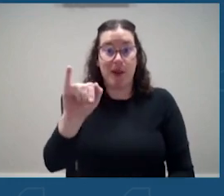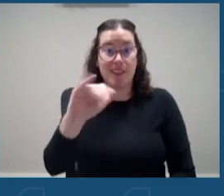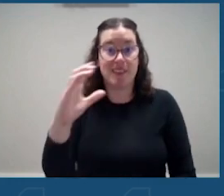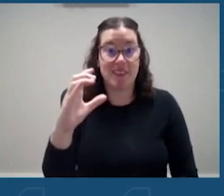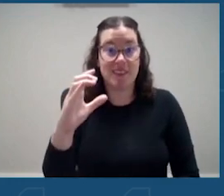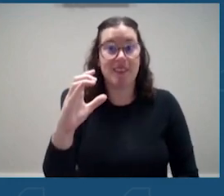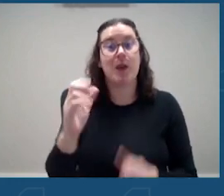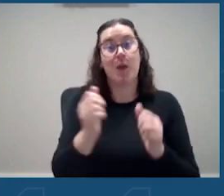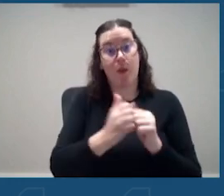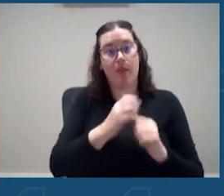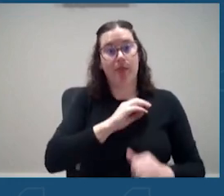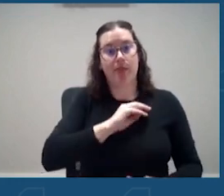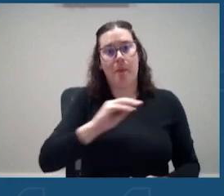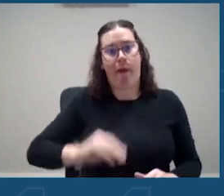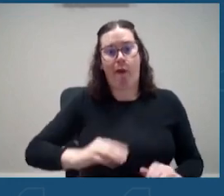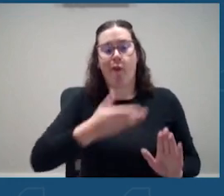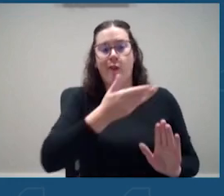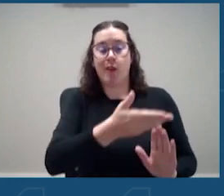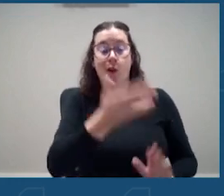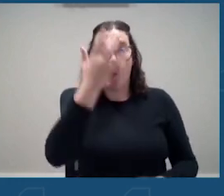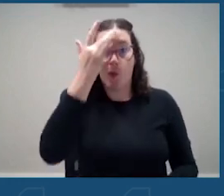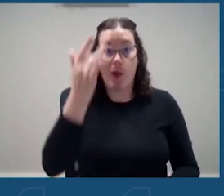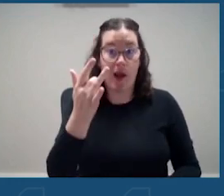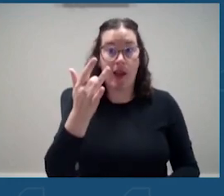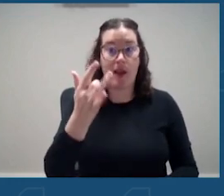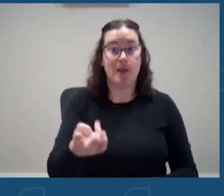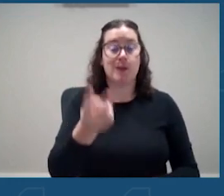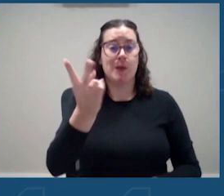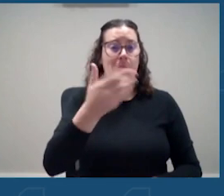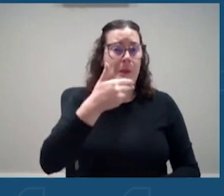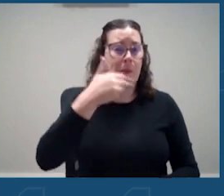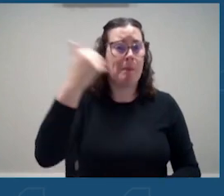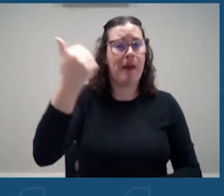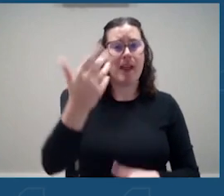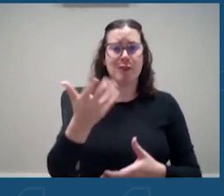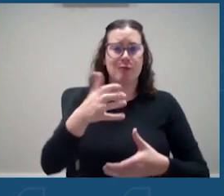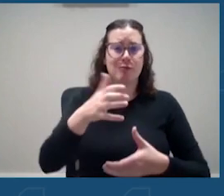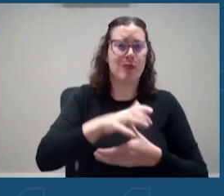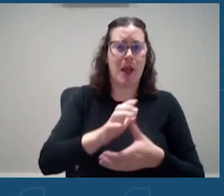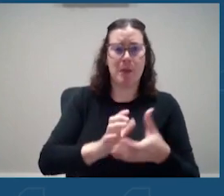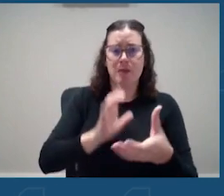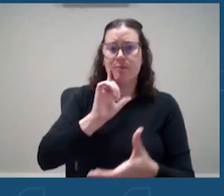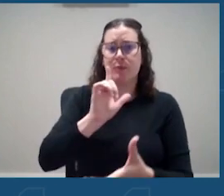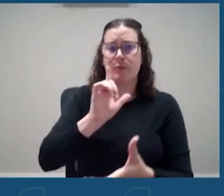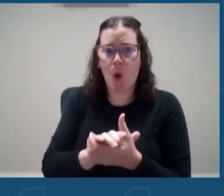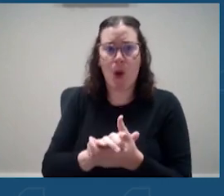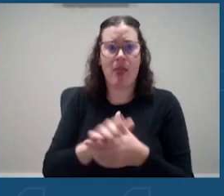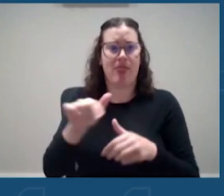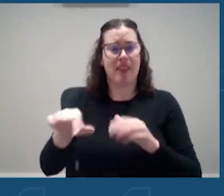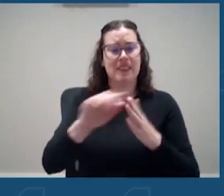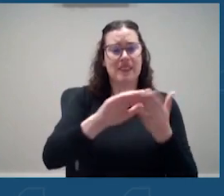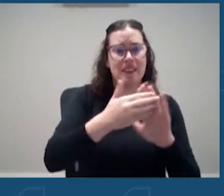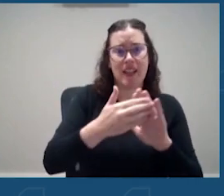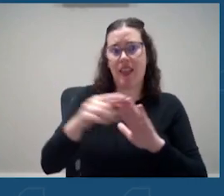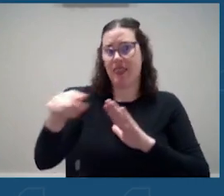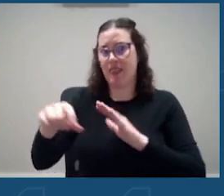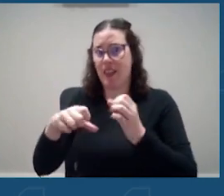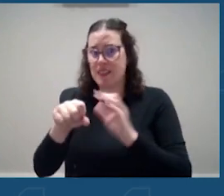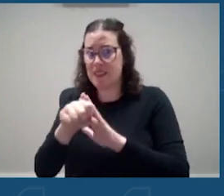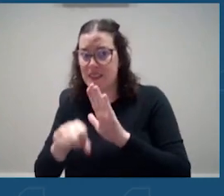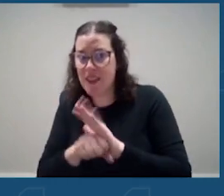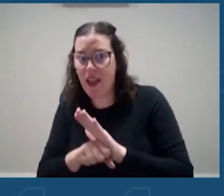mayor, because there are no two greater champions and believers in this city and this state than the two of us. And we want to spread that sense